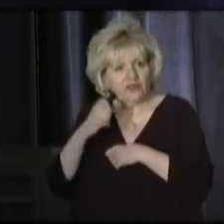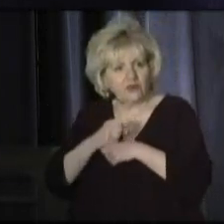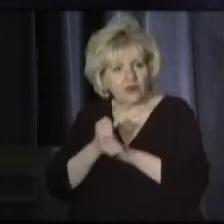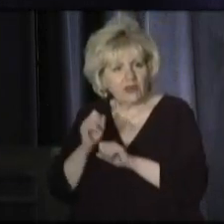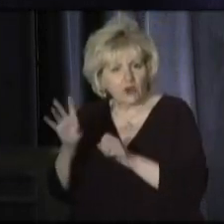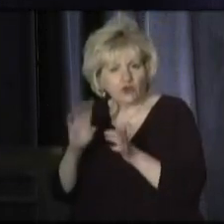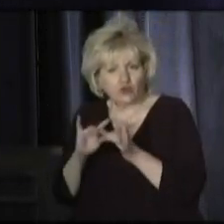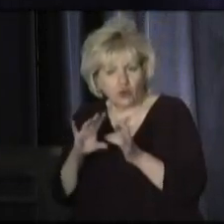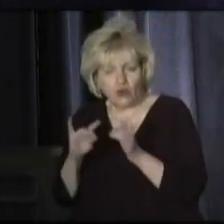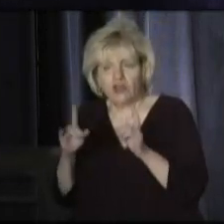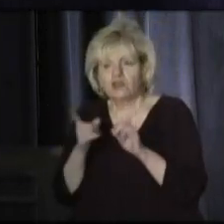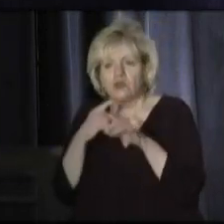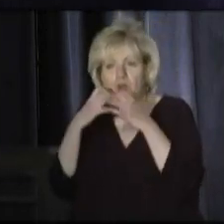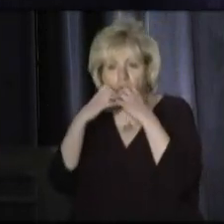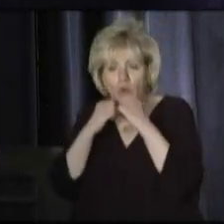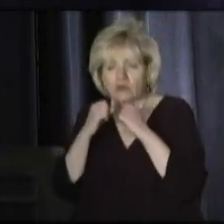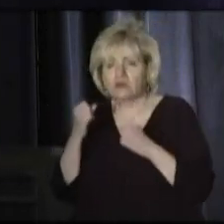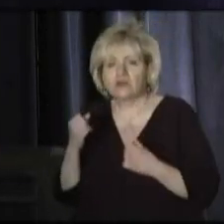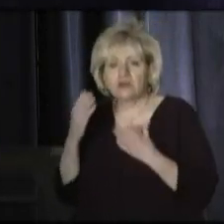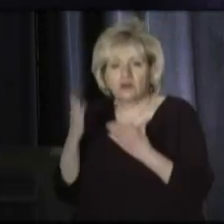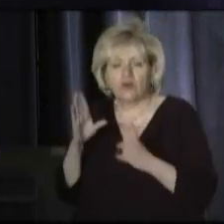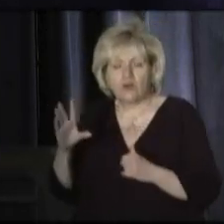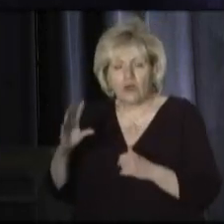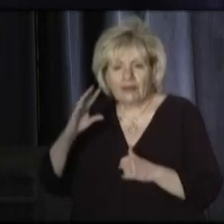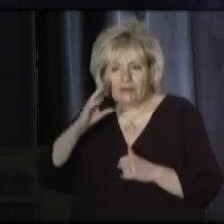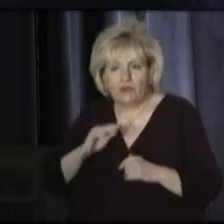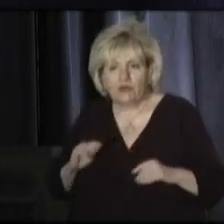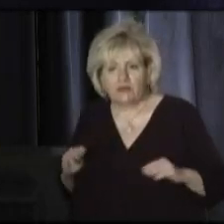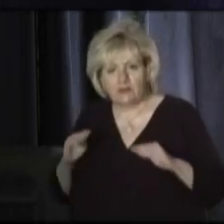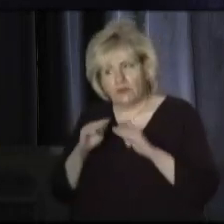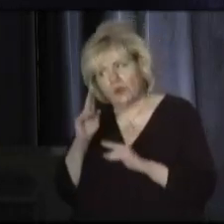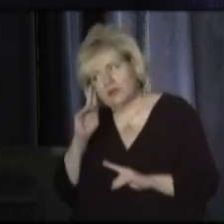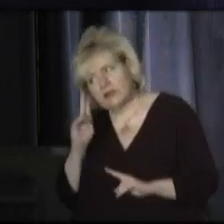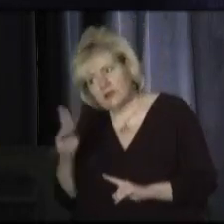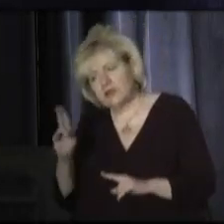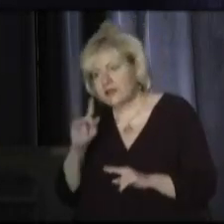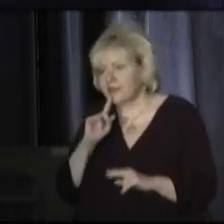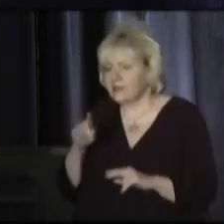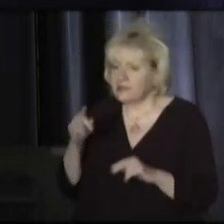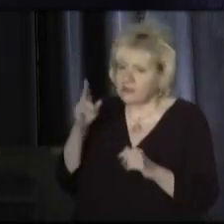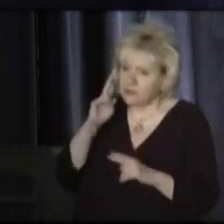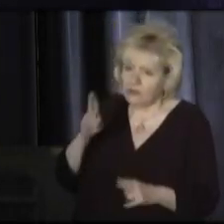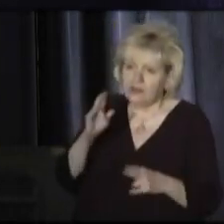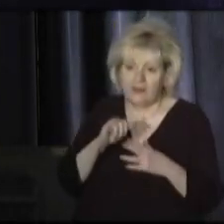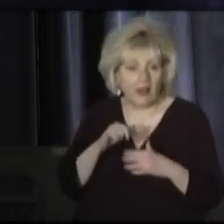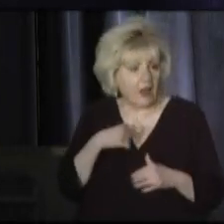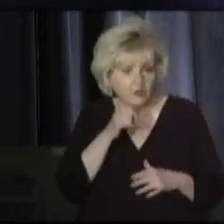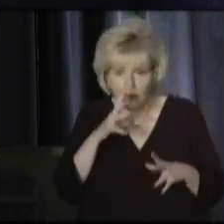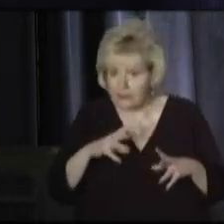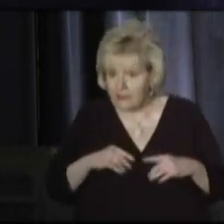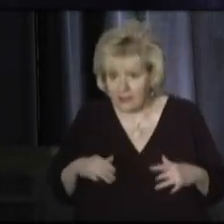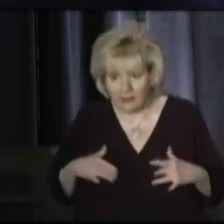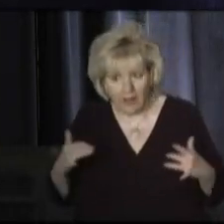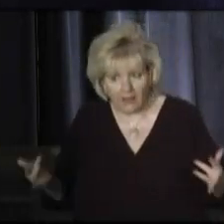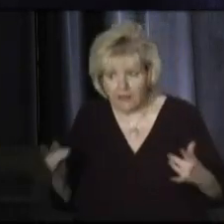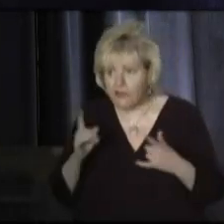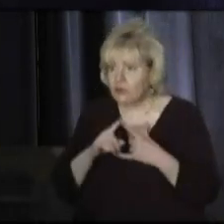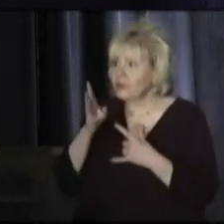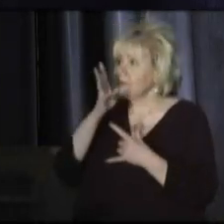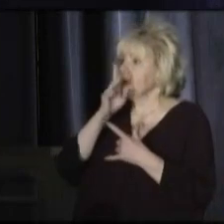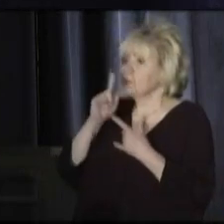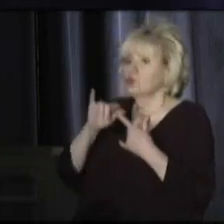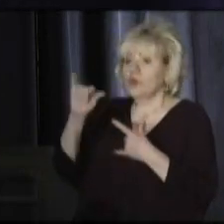read, I'd begun to memorize significant page numbers and passages, and by the fifth, I knew the book spatially, memorizing exactly where on a